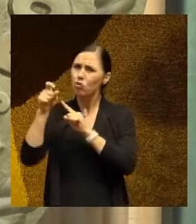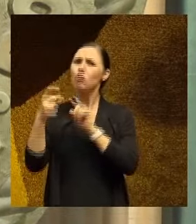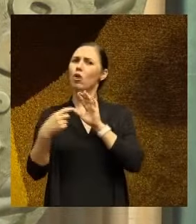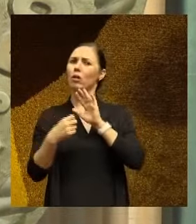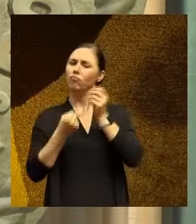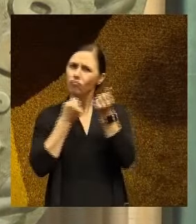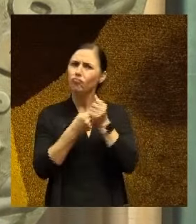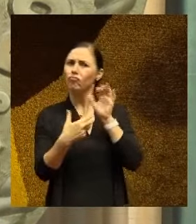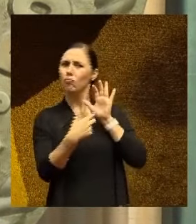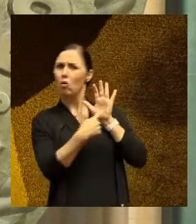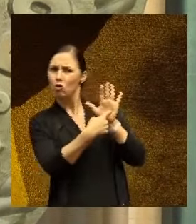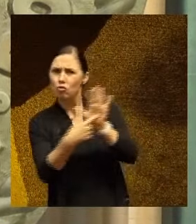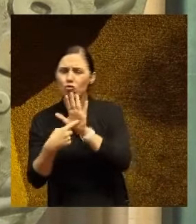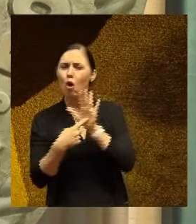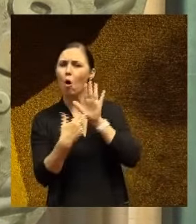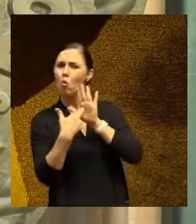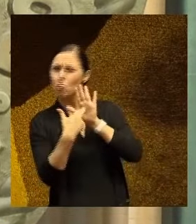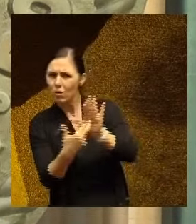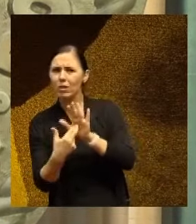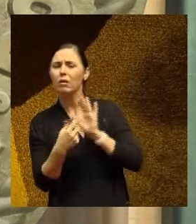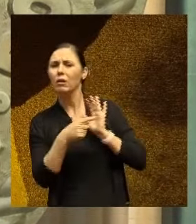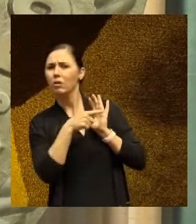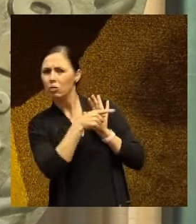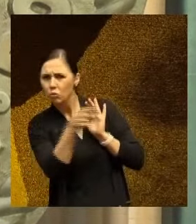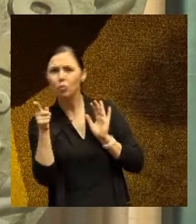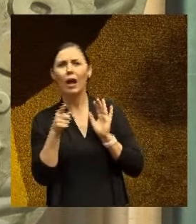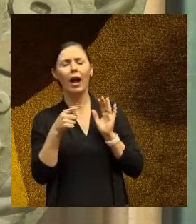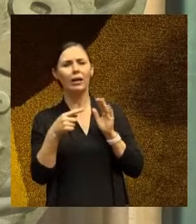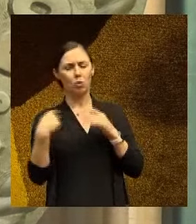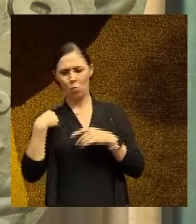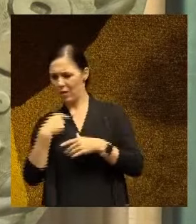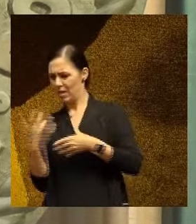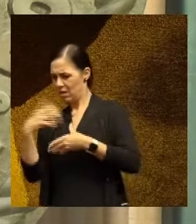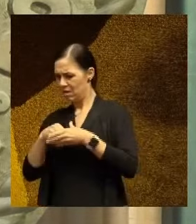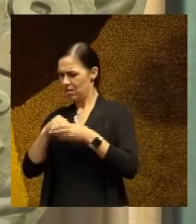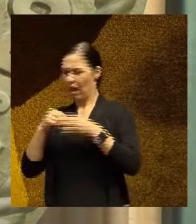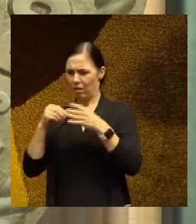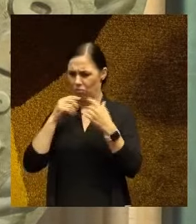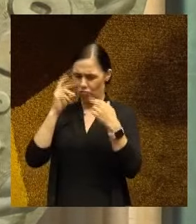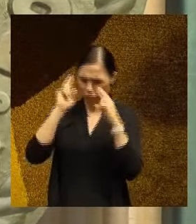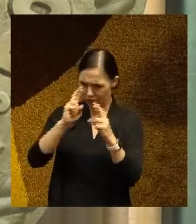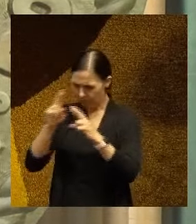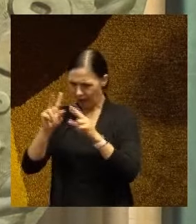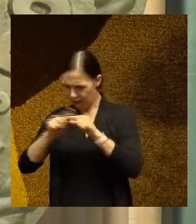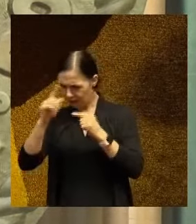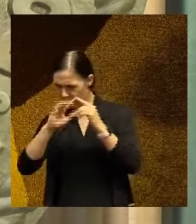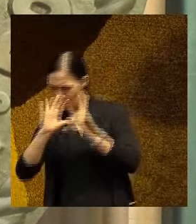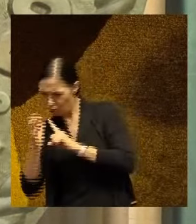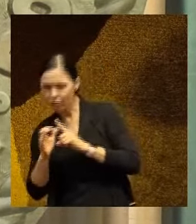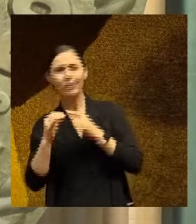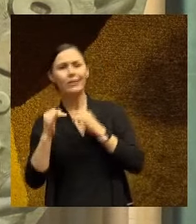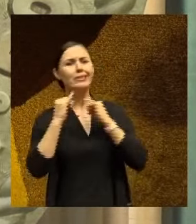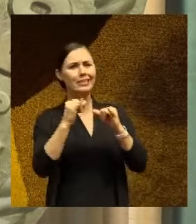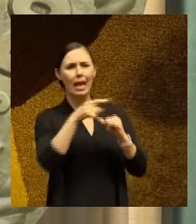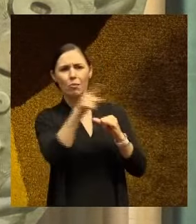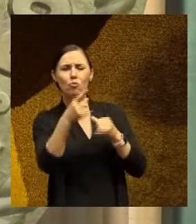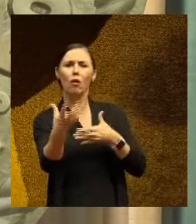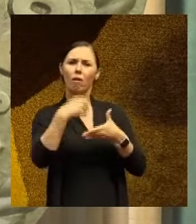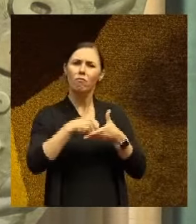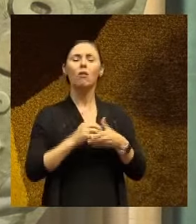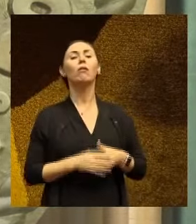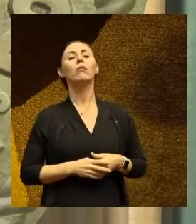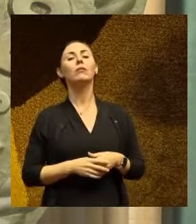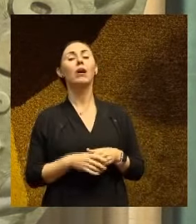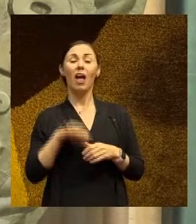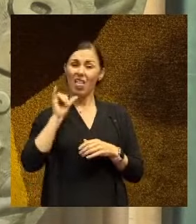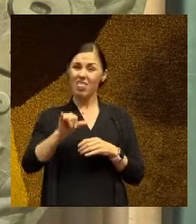to that diversity. This is also what has directed and shaped my decisions. It's